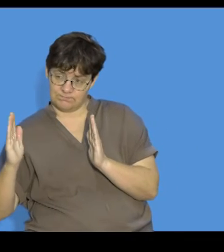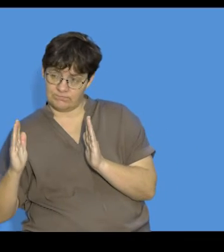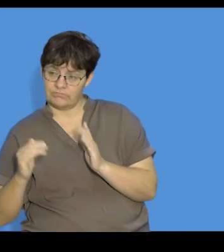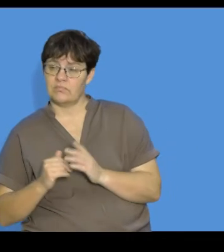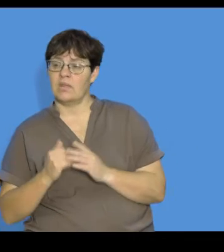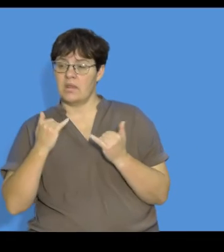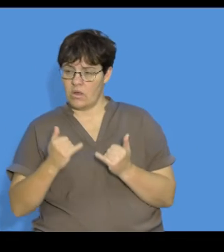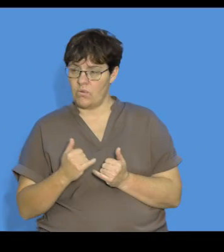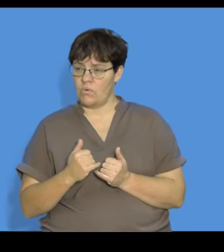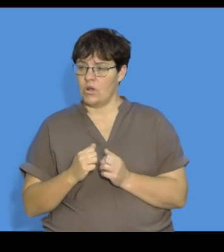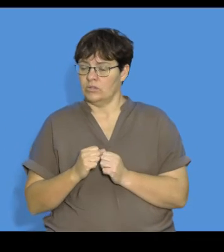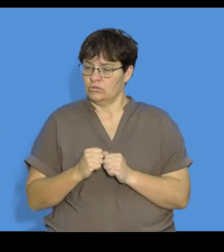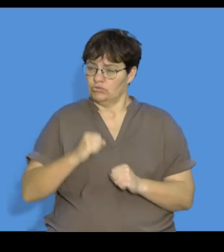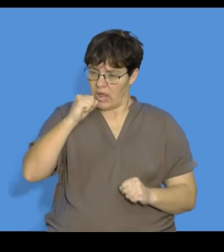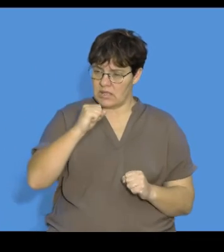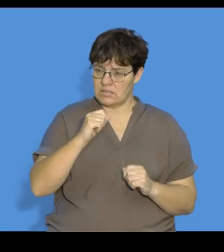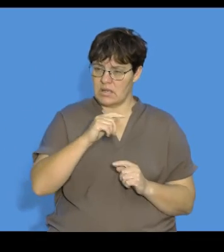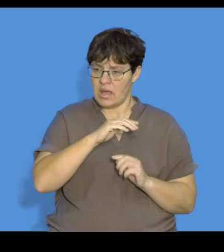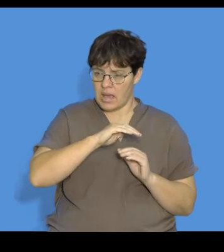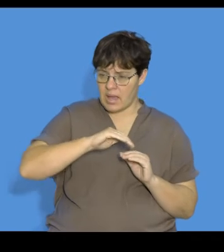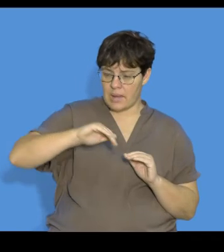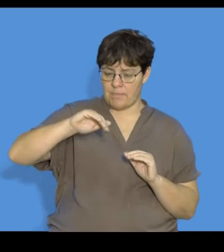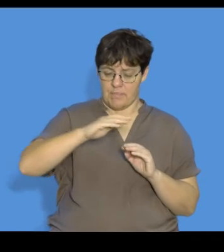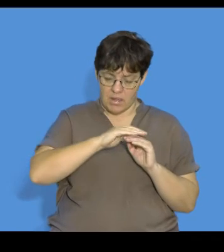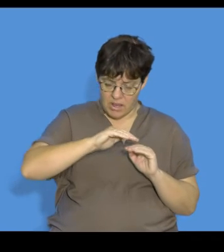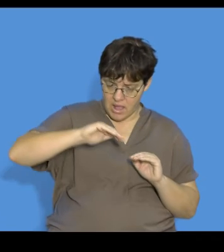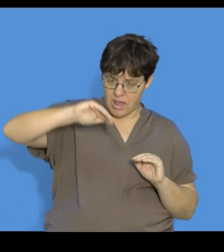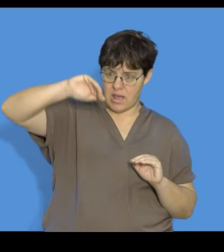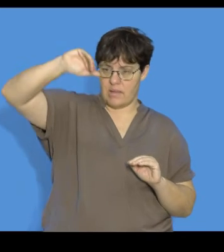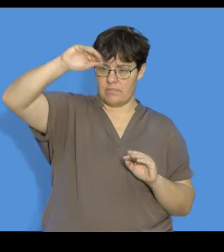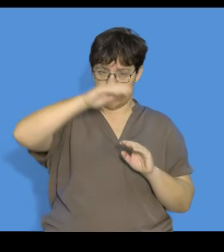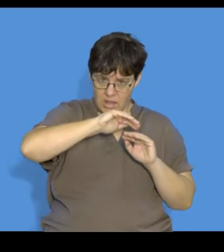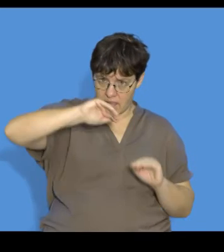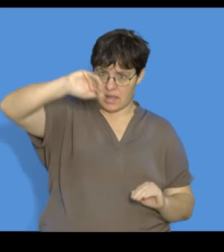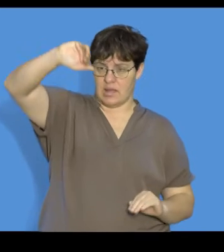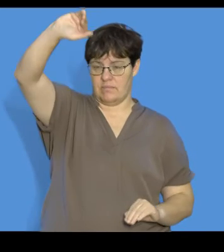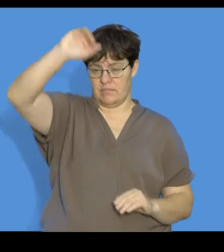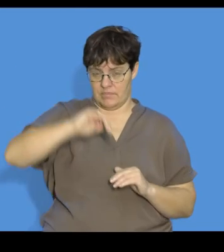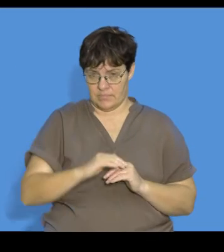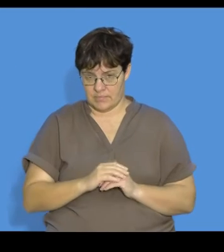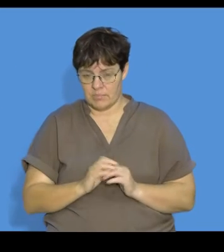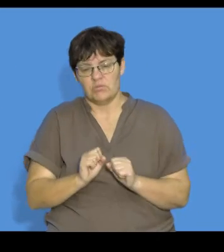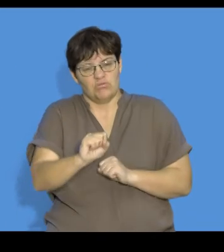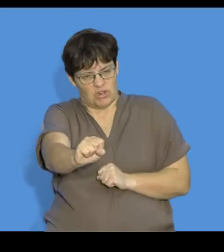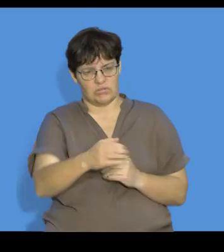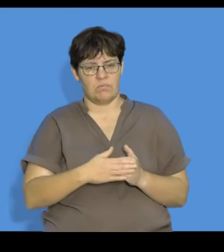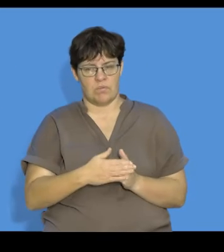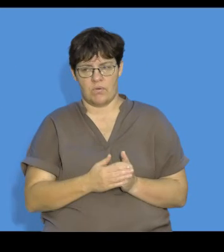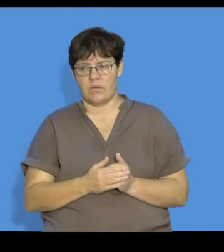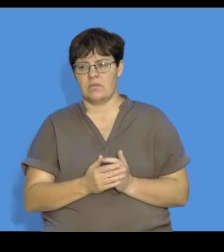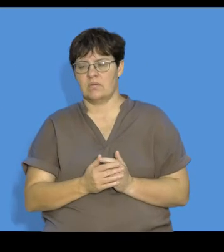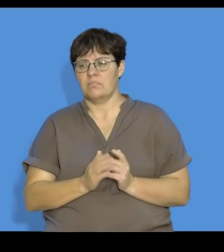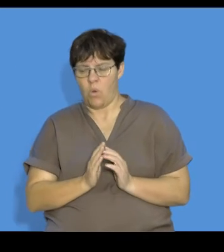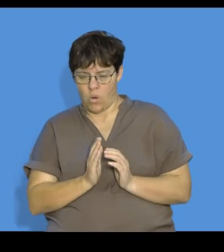the graph was stretching more, right? Stretching more meaning that it is